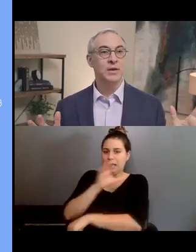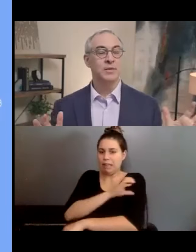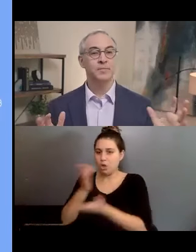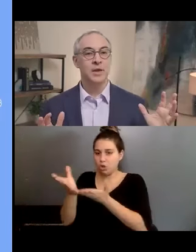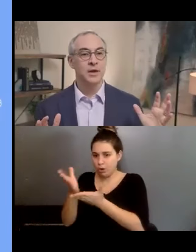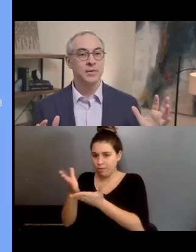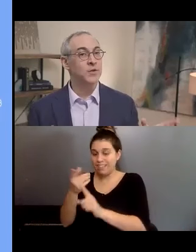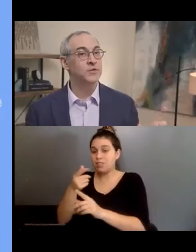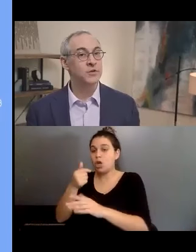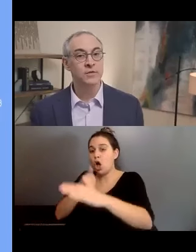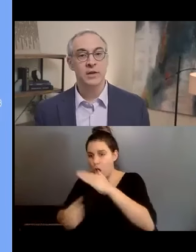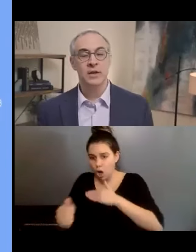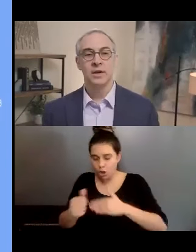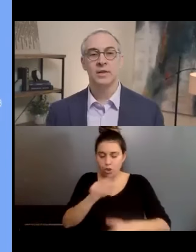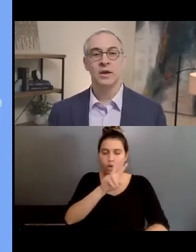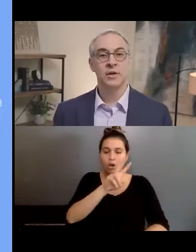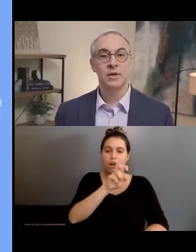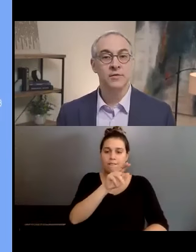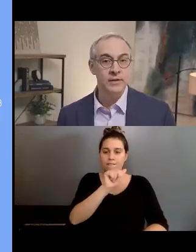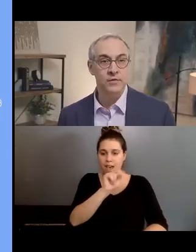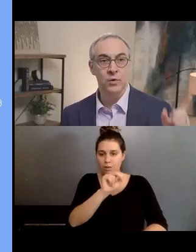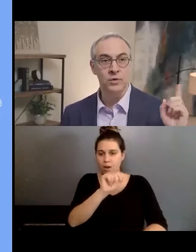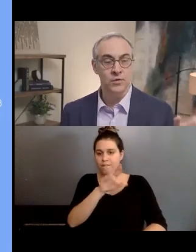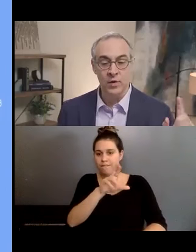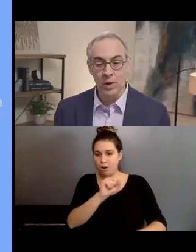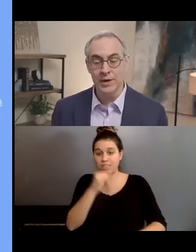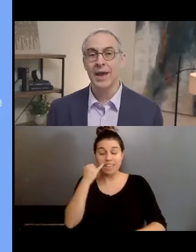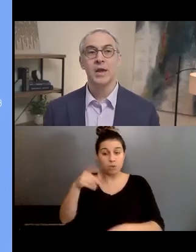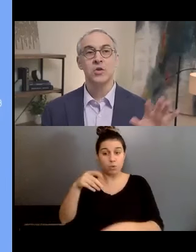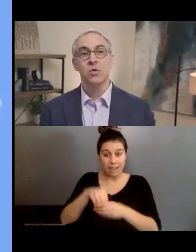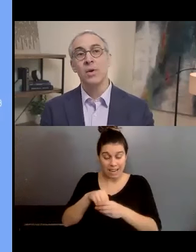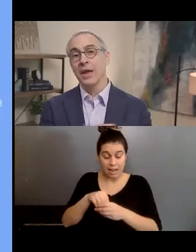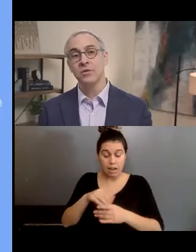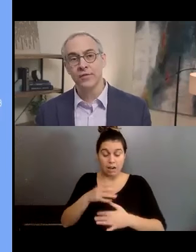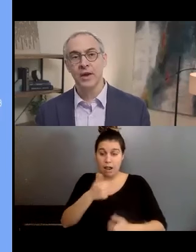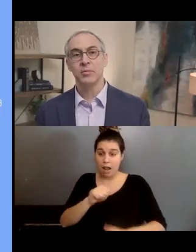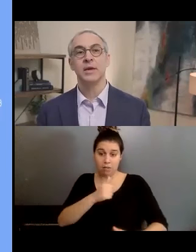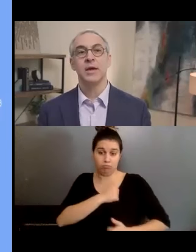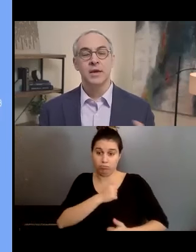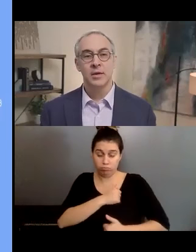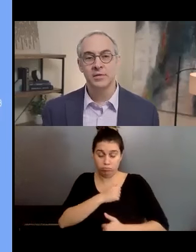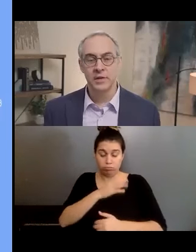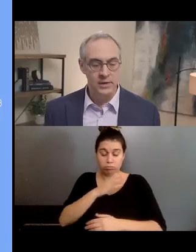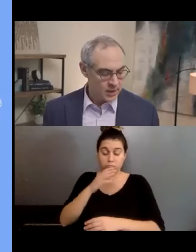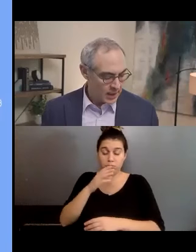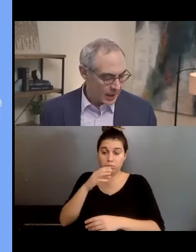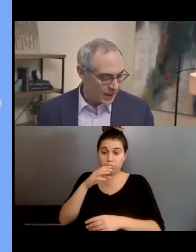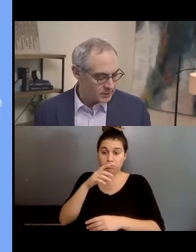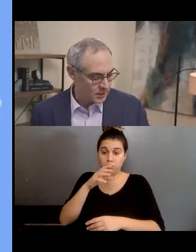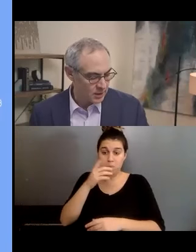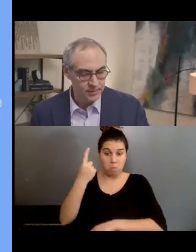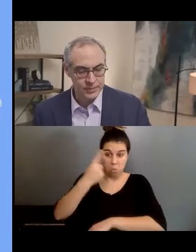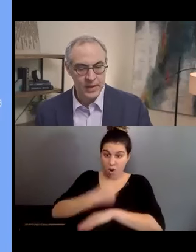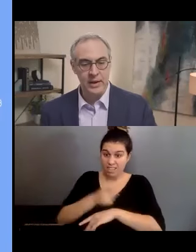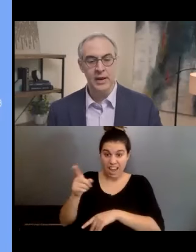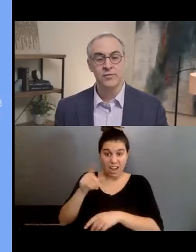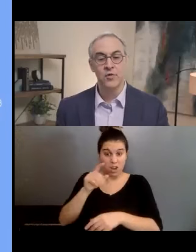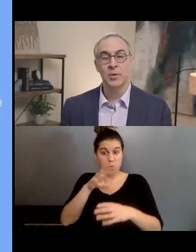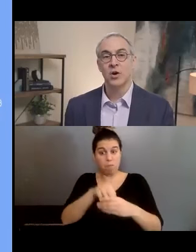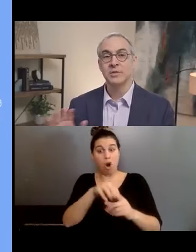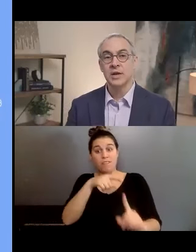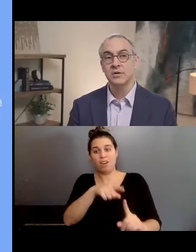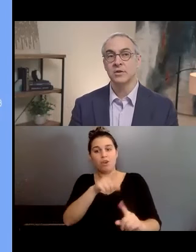if you've served in the Australian Defence Force for even one day, you and your family can be seen at